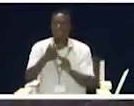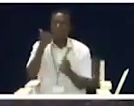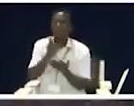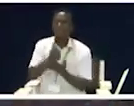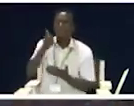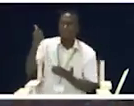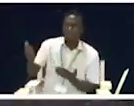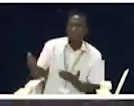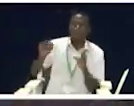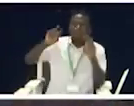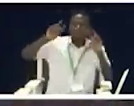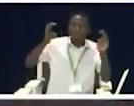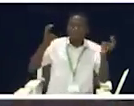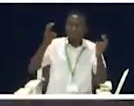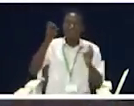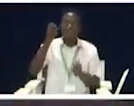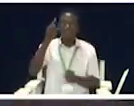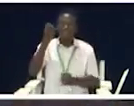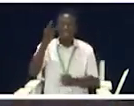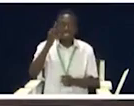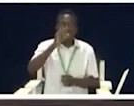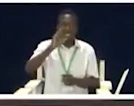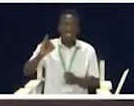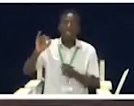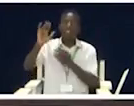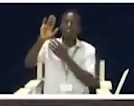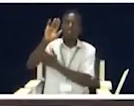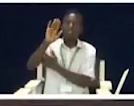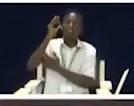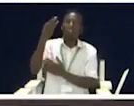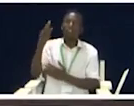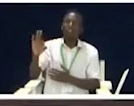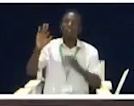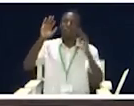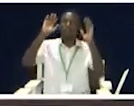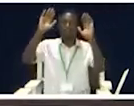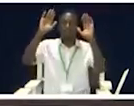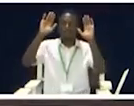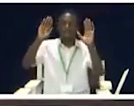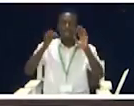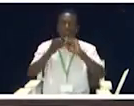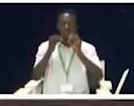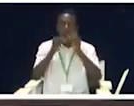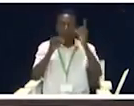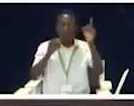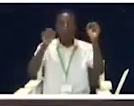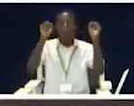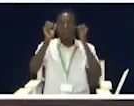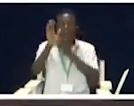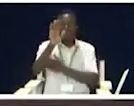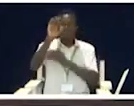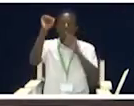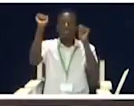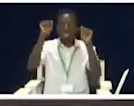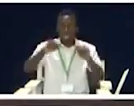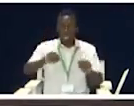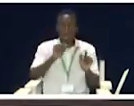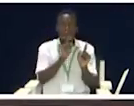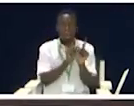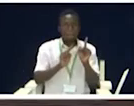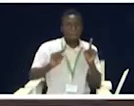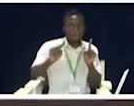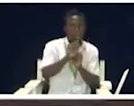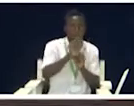Understanding the God of wonders. Number one, we said God can bypass a man. Number two, peradventure God is so